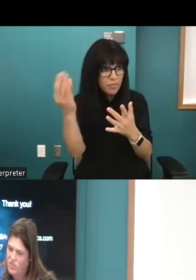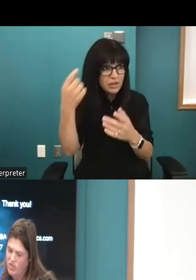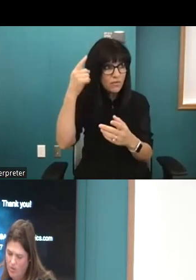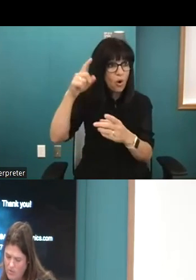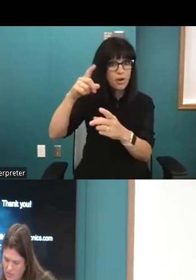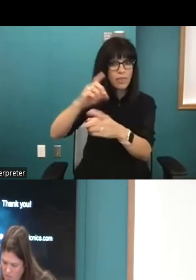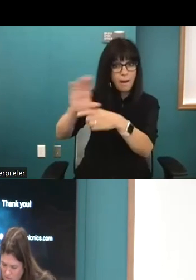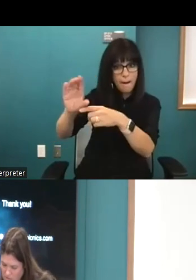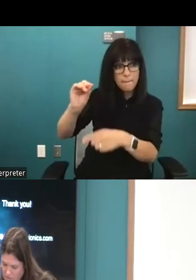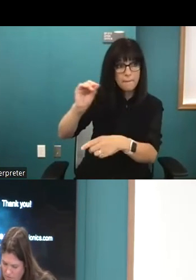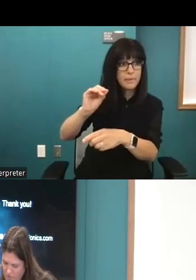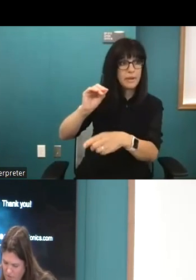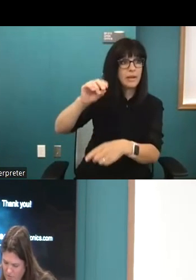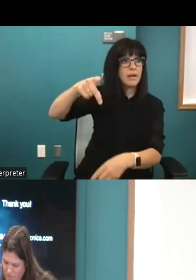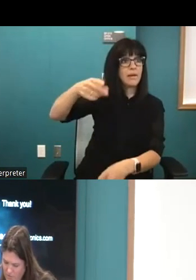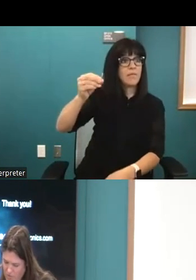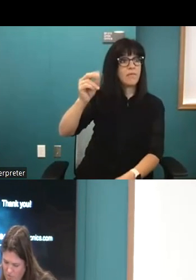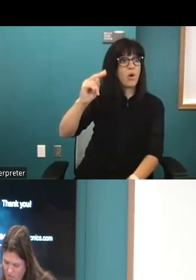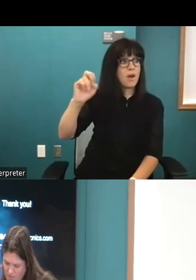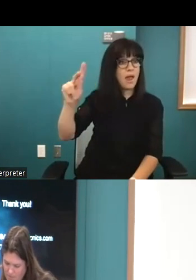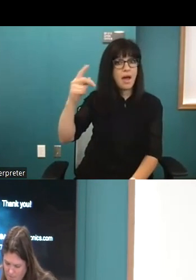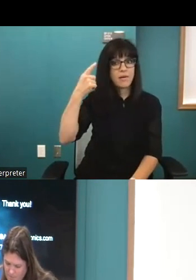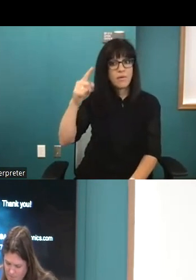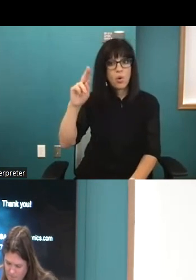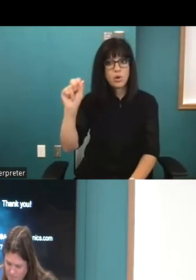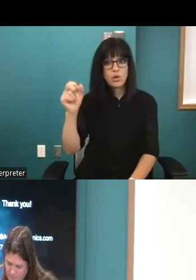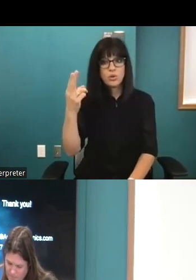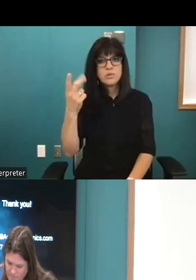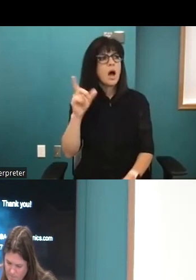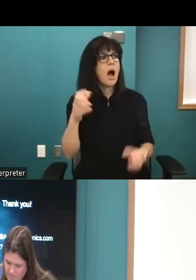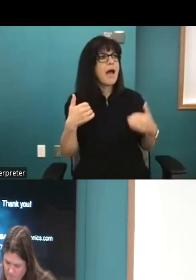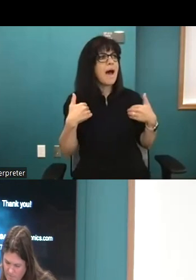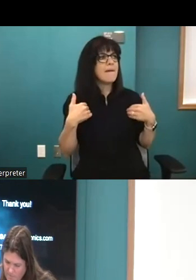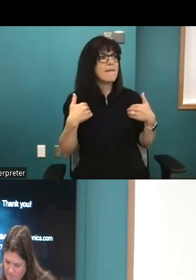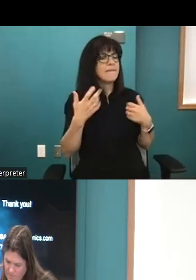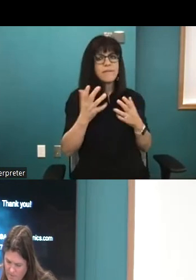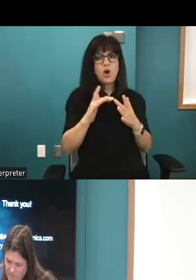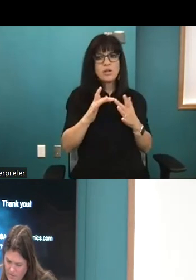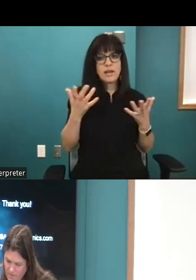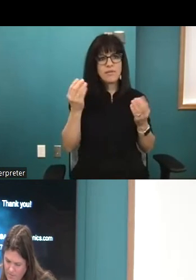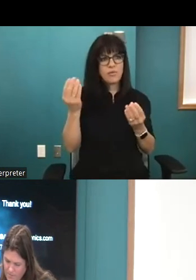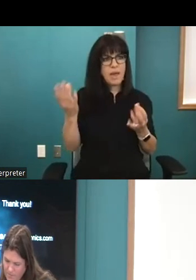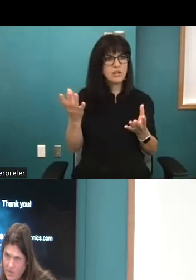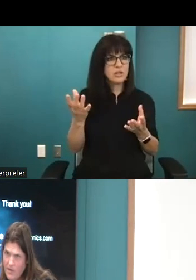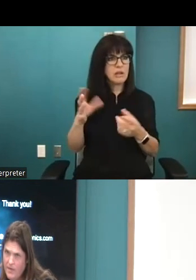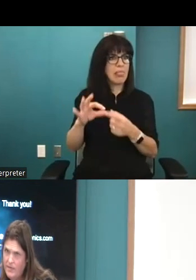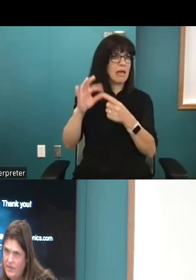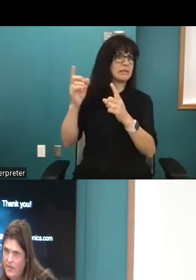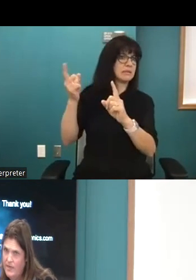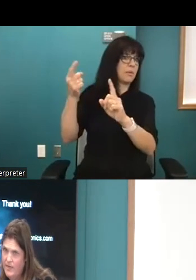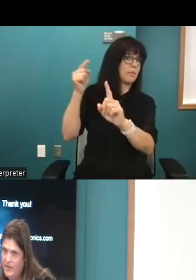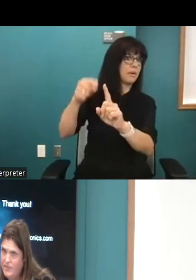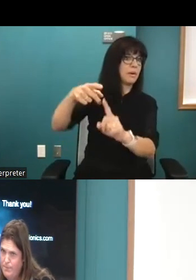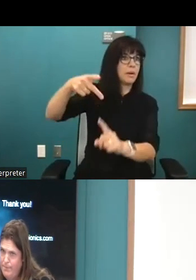the one that she called. For Utah. I have Phonak contact, unless it's somebody specific. It's